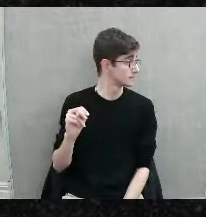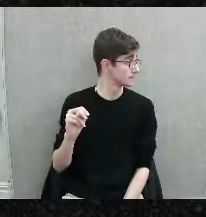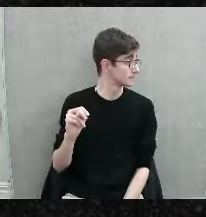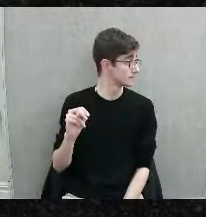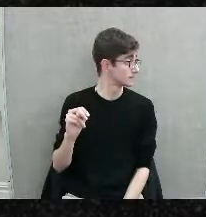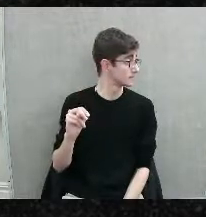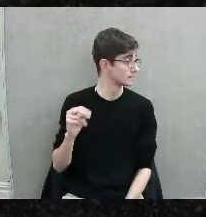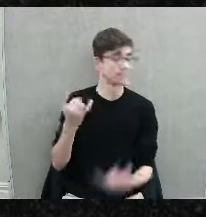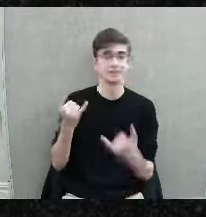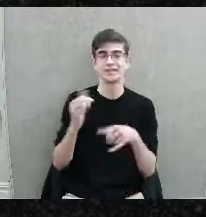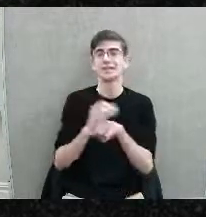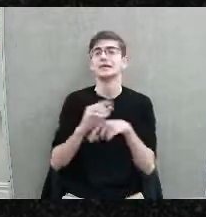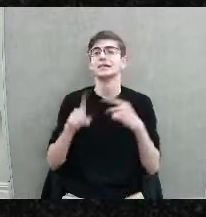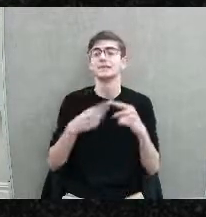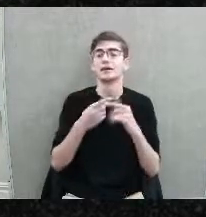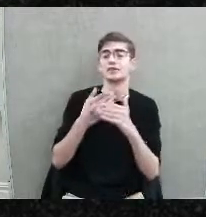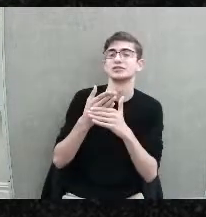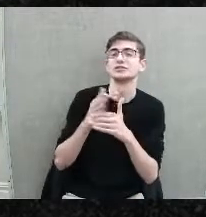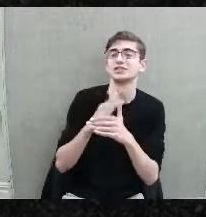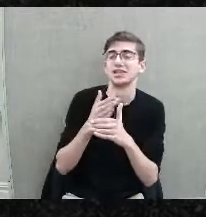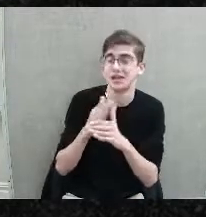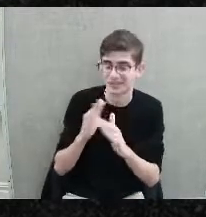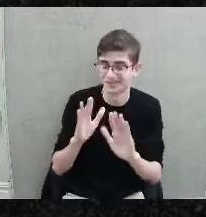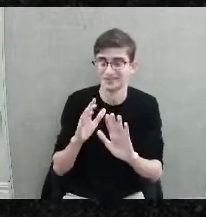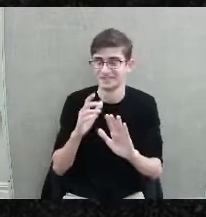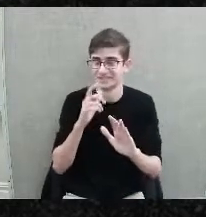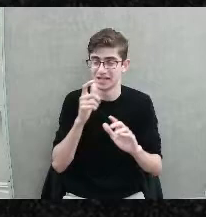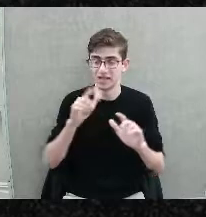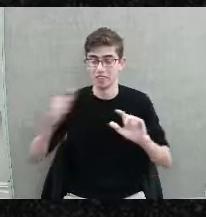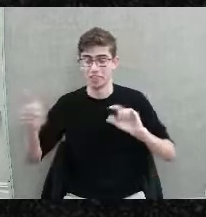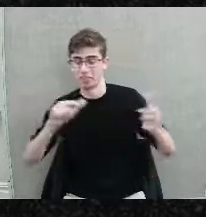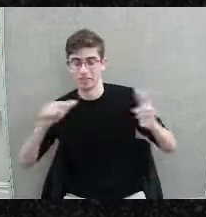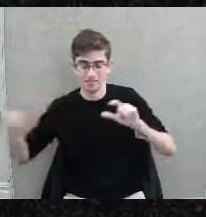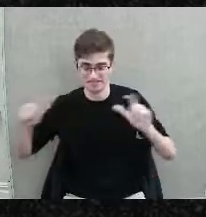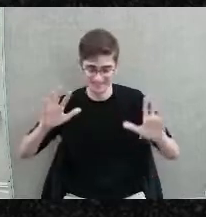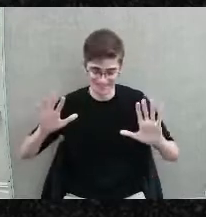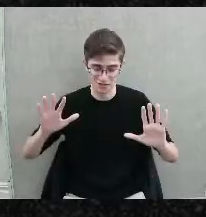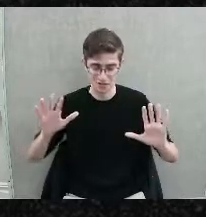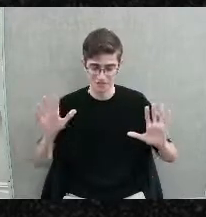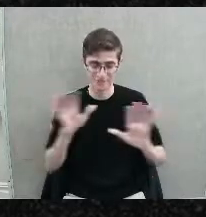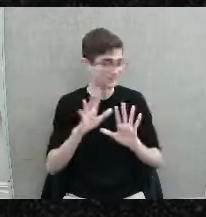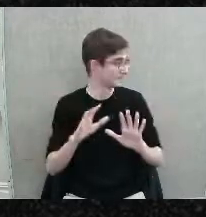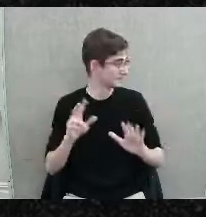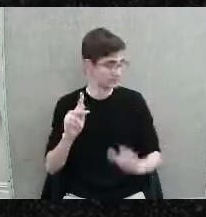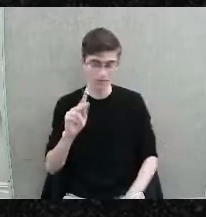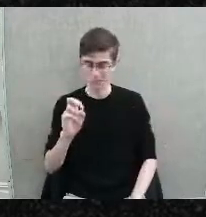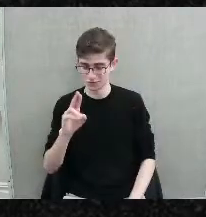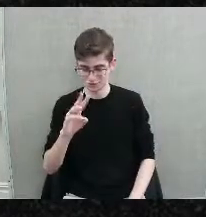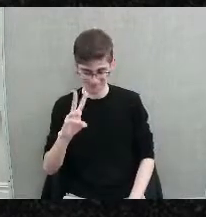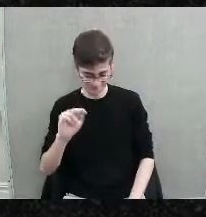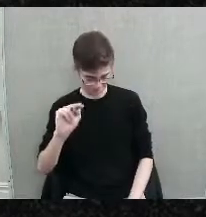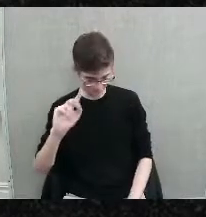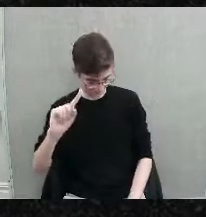Yes, tonight is about sharing and communal activity, not individual mics. So